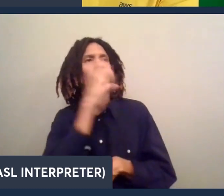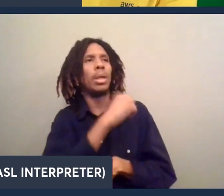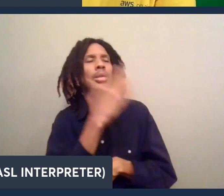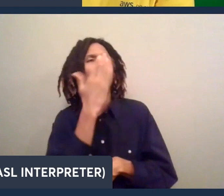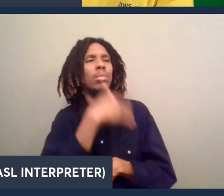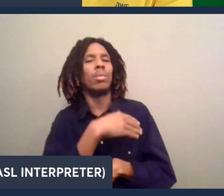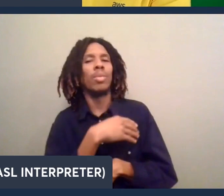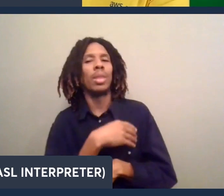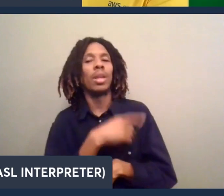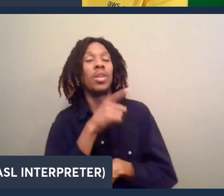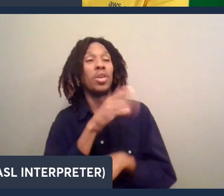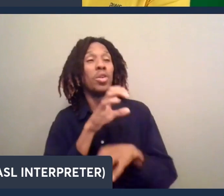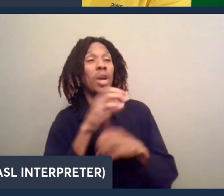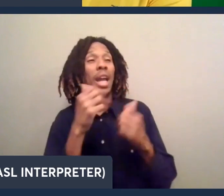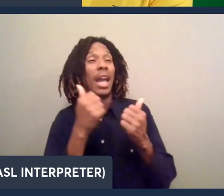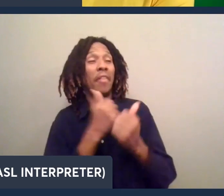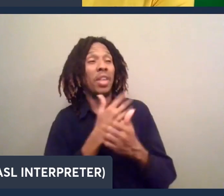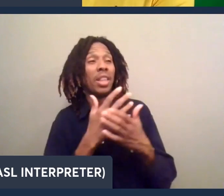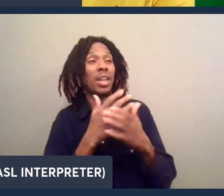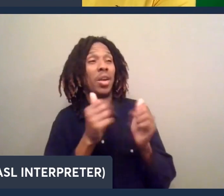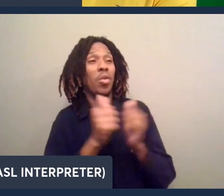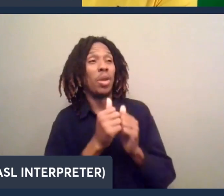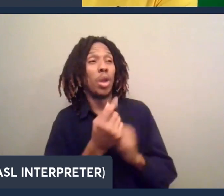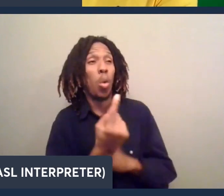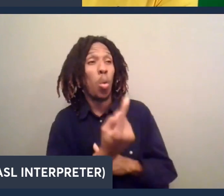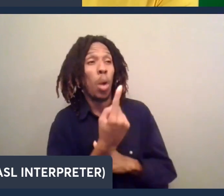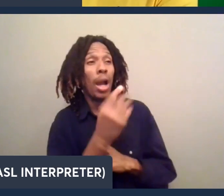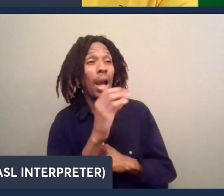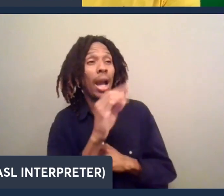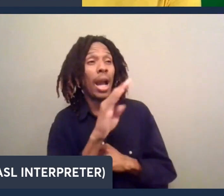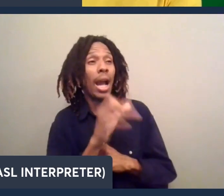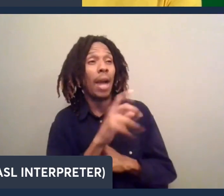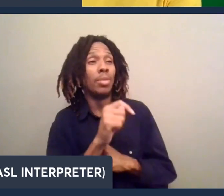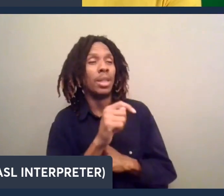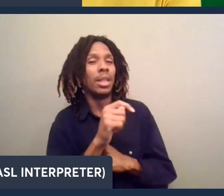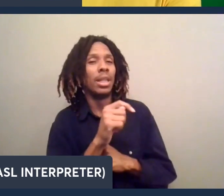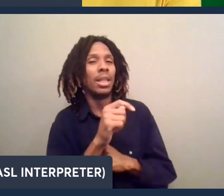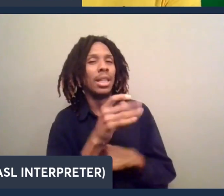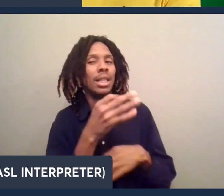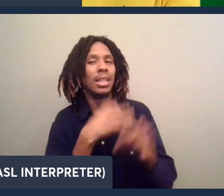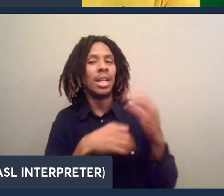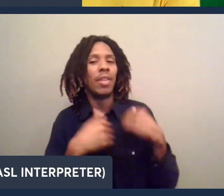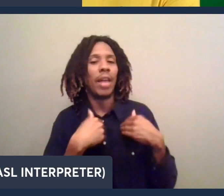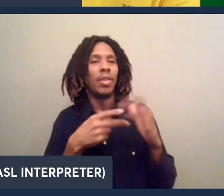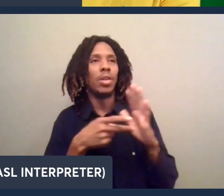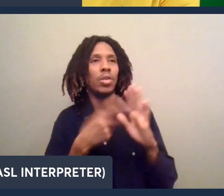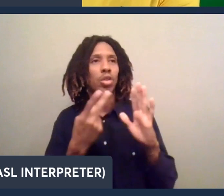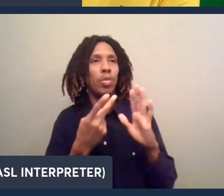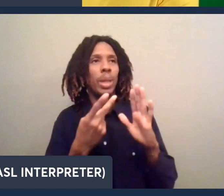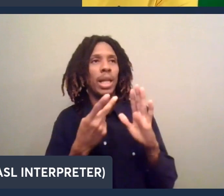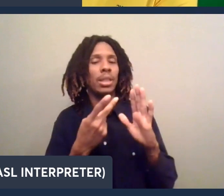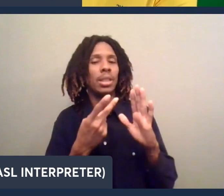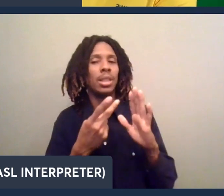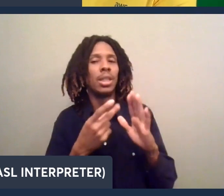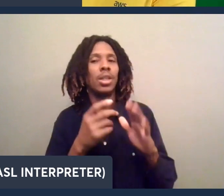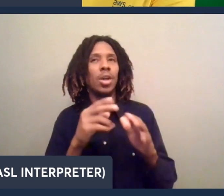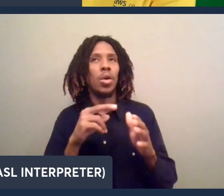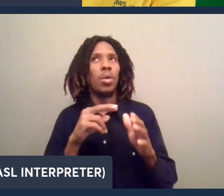you're doing all this with a single object as opposed to making duplicates. Mm-hmm. So then essentially